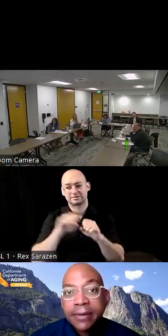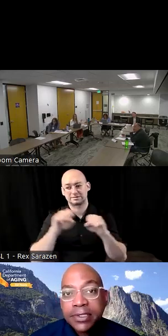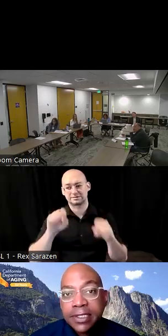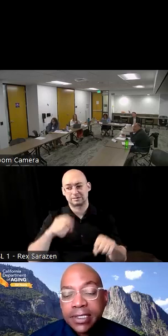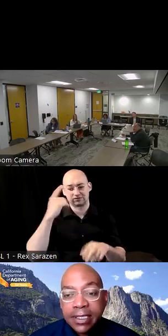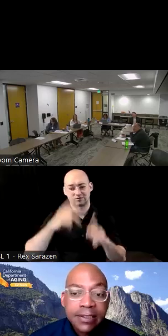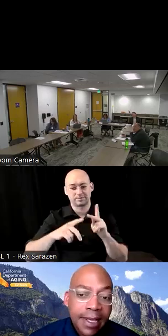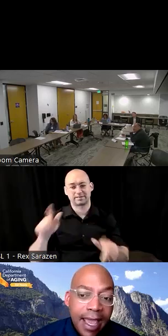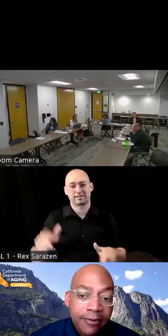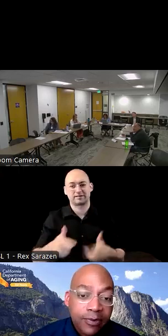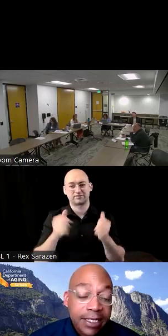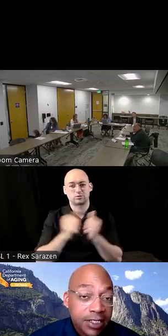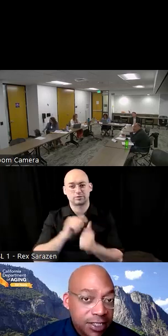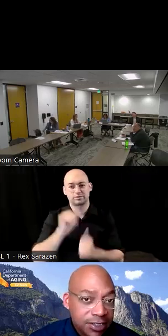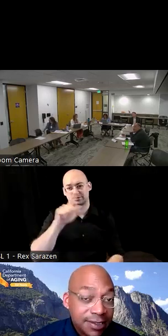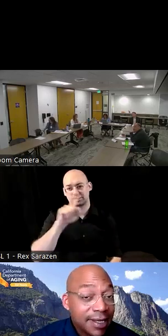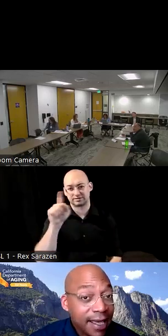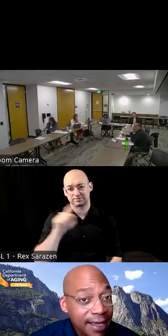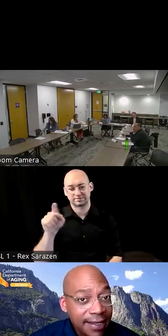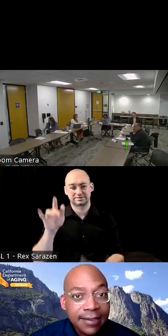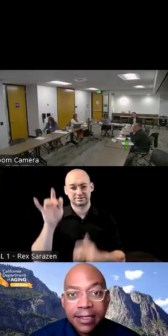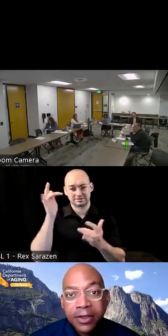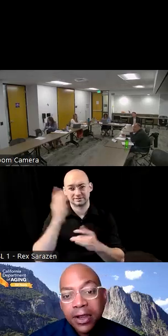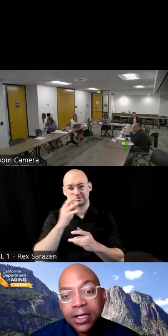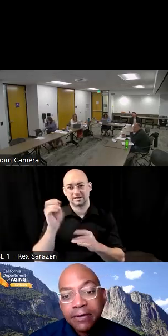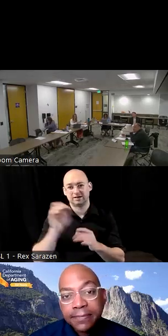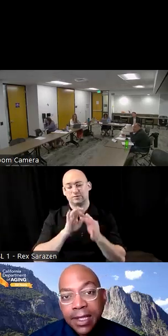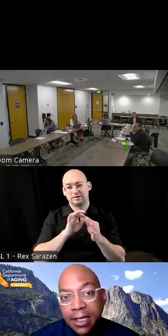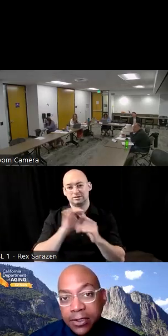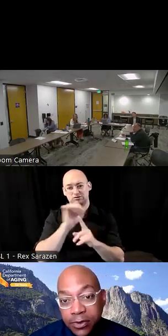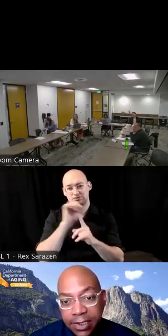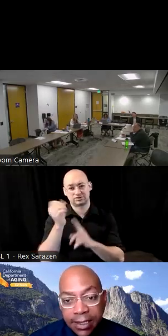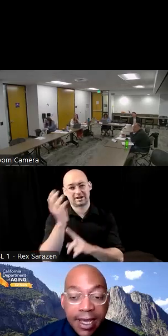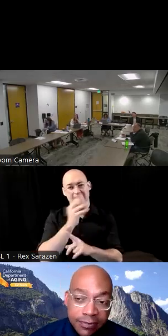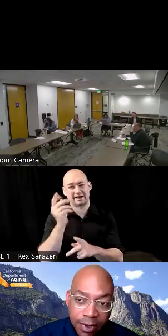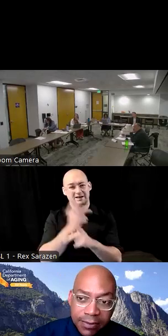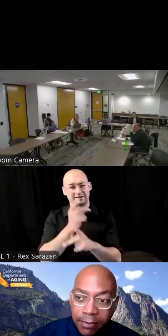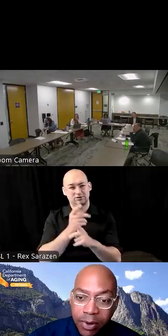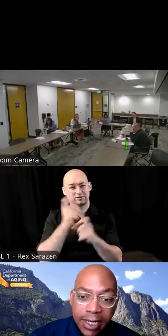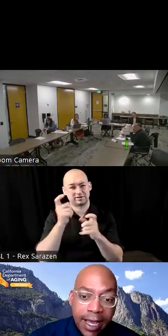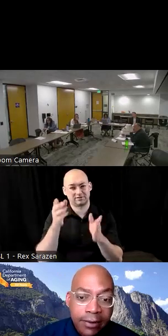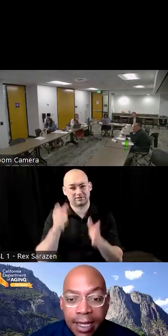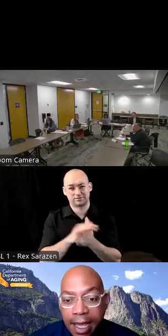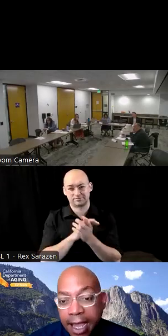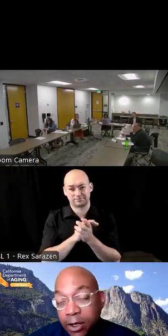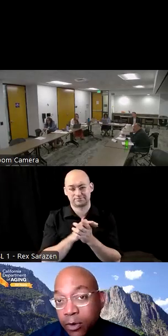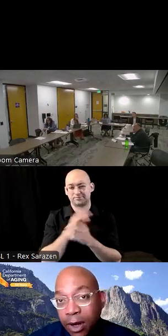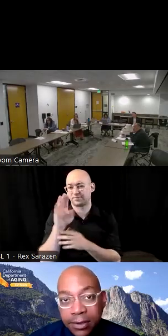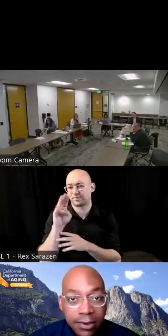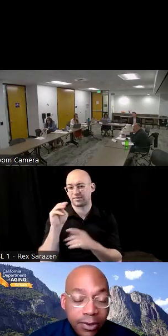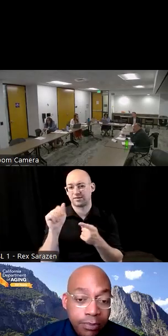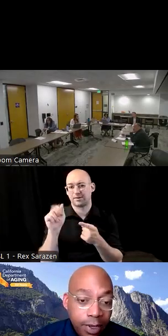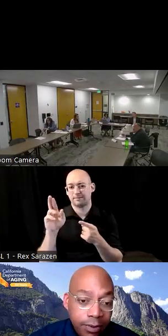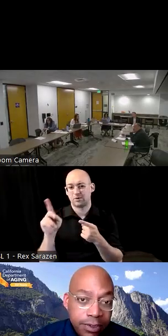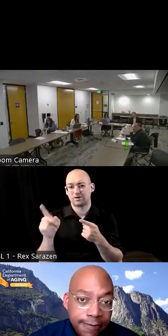with Alzheimer's disease and related conditions and their caregivers, using, as Mark pointed out, a no